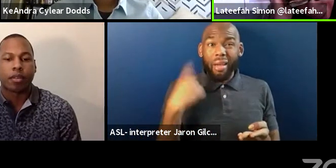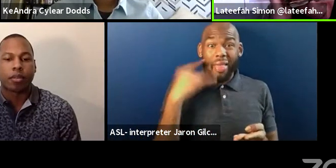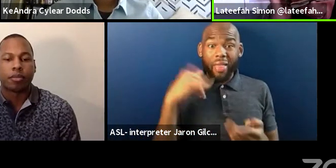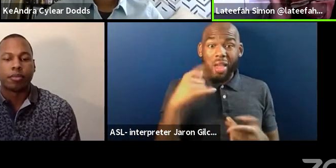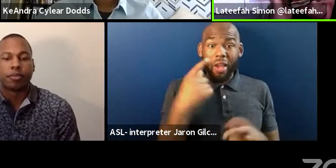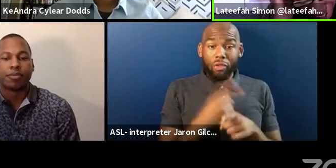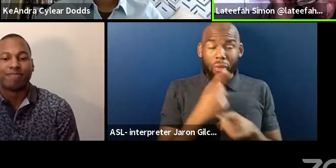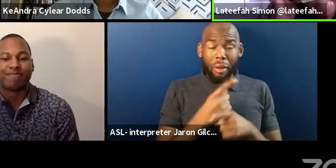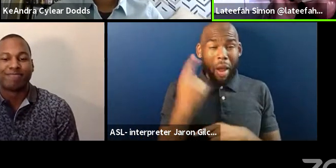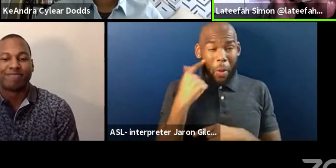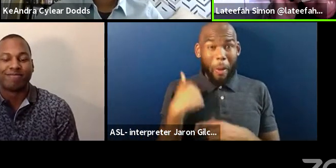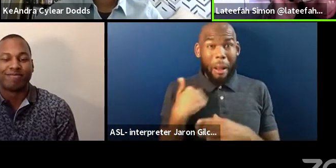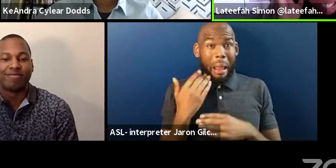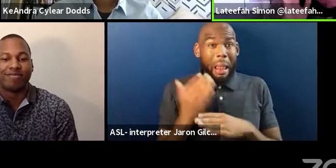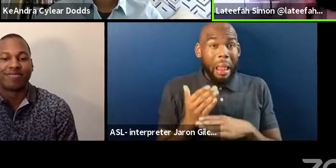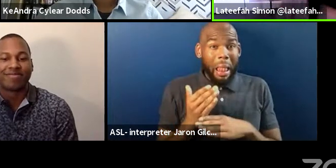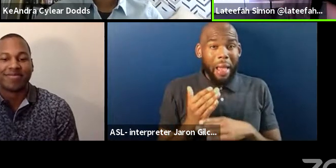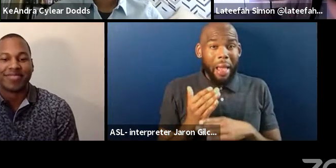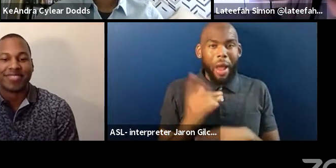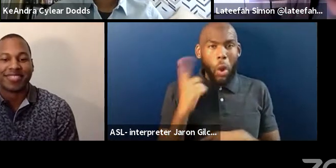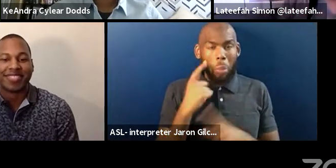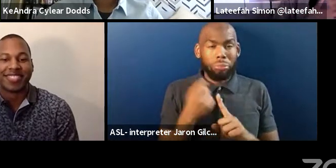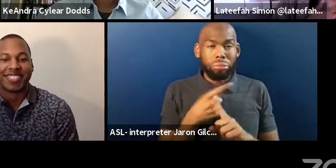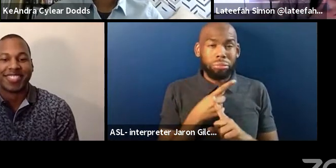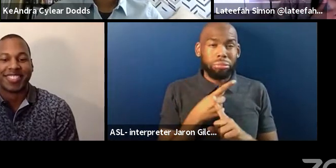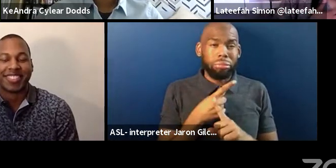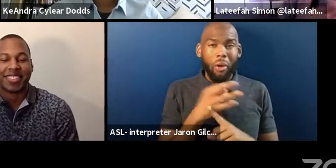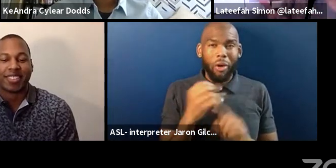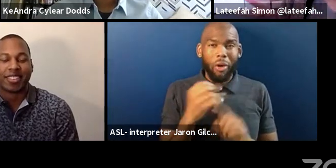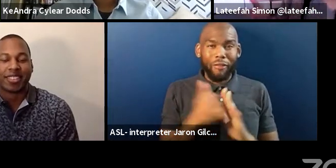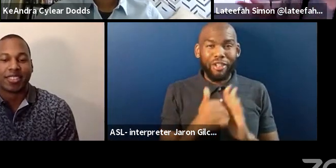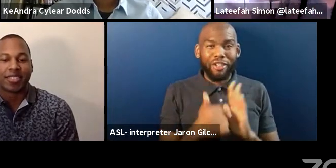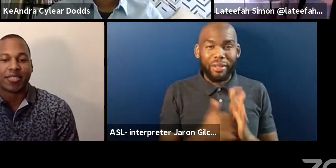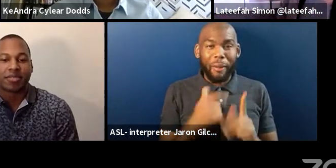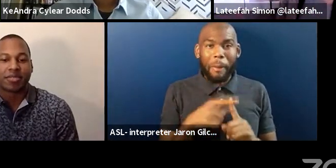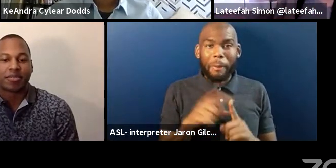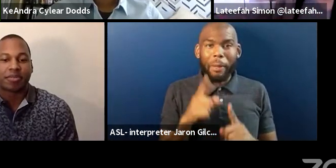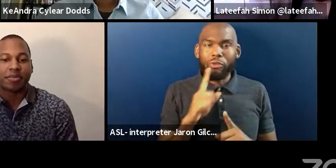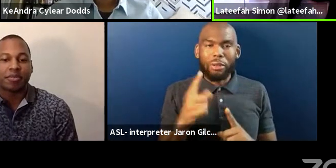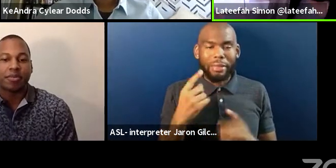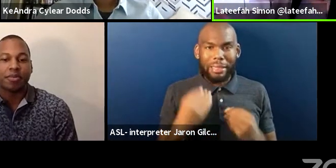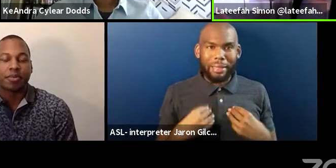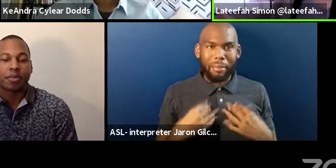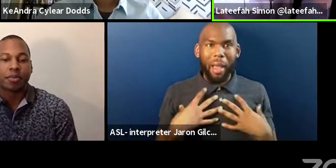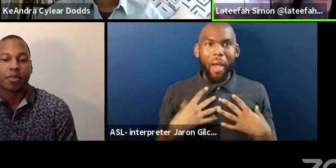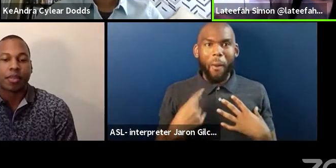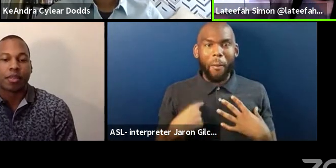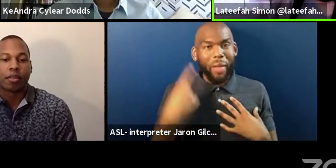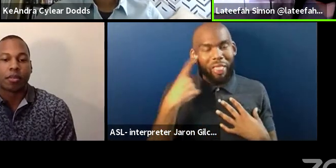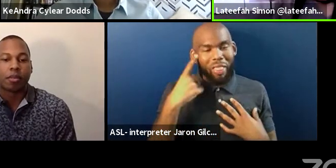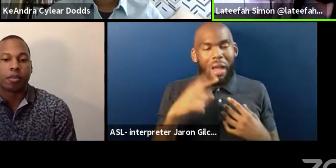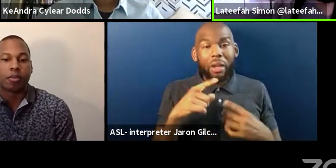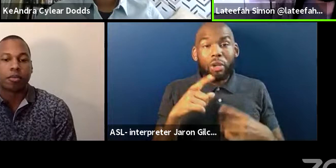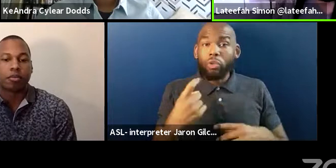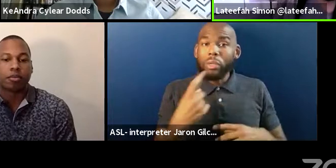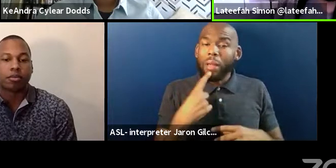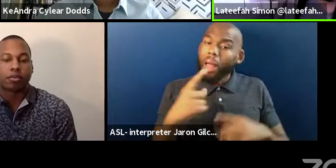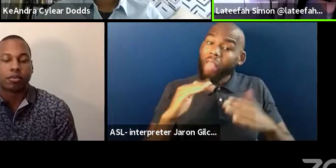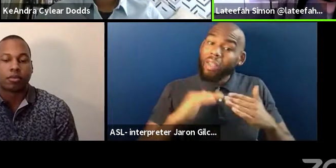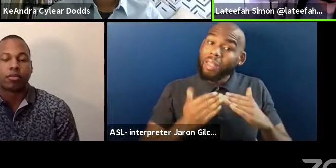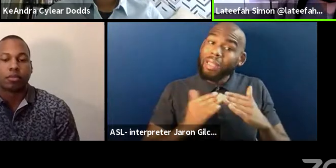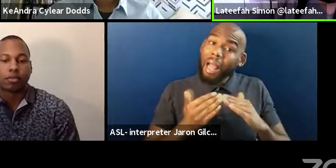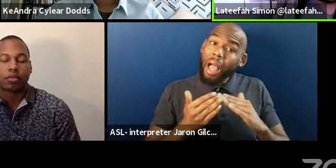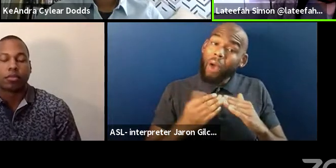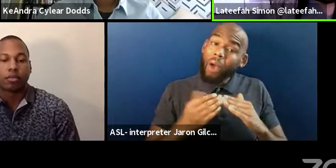butting in, I know this is off agenda. Please. You inspired me to think about you're talking about the town